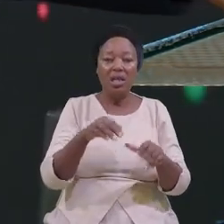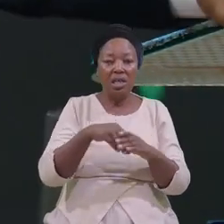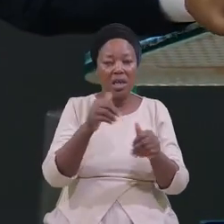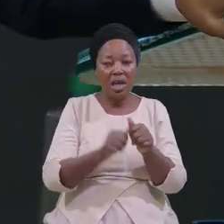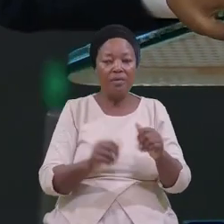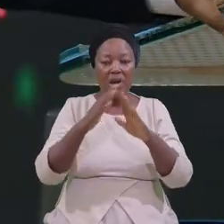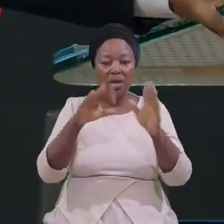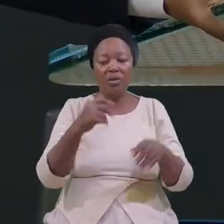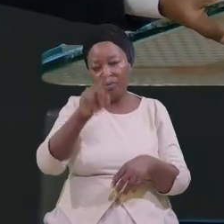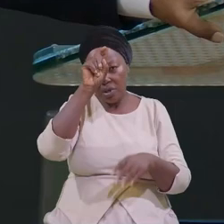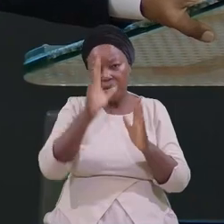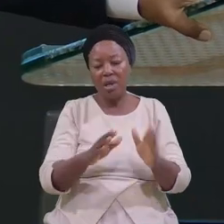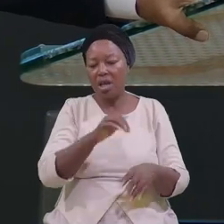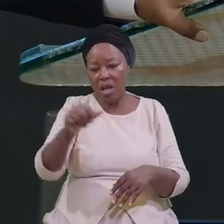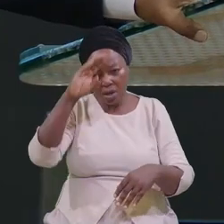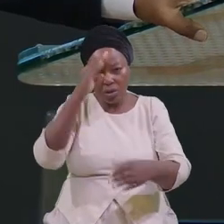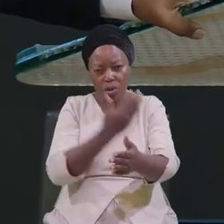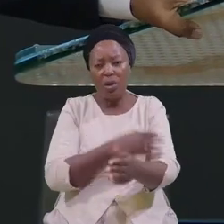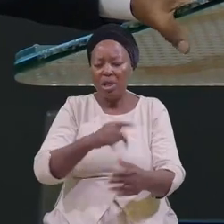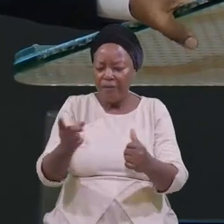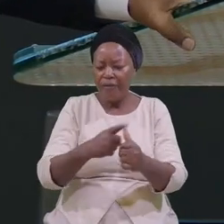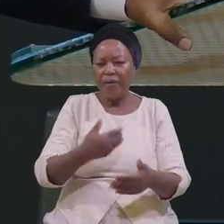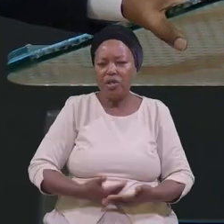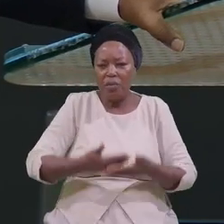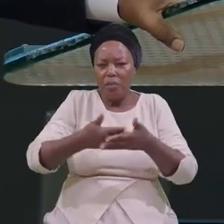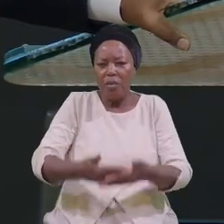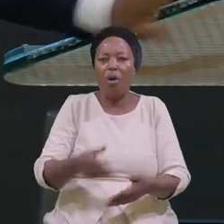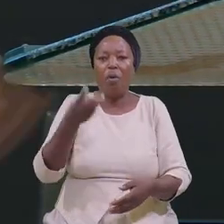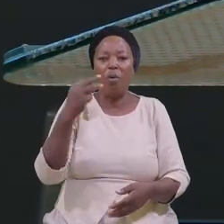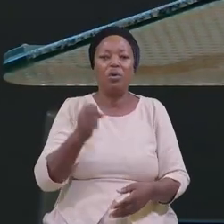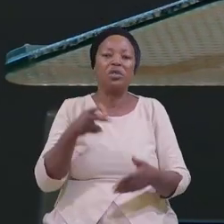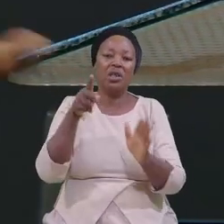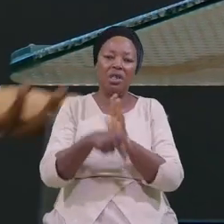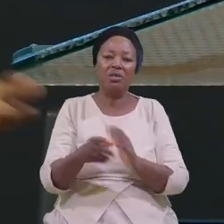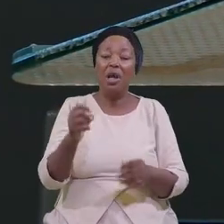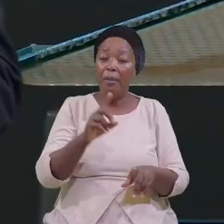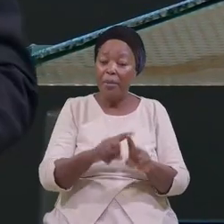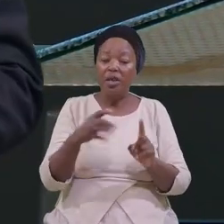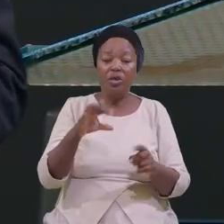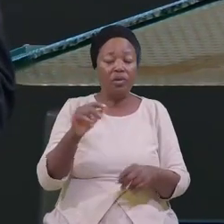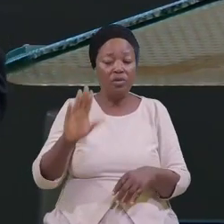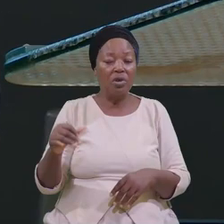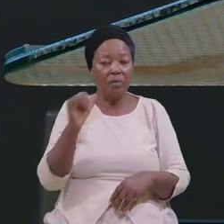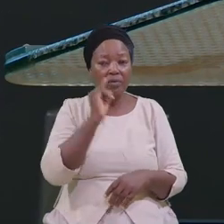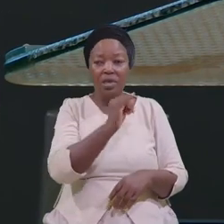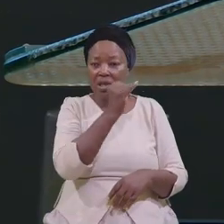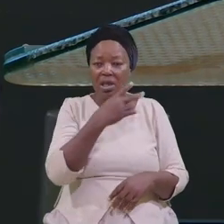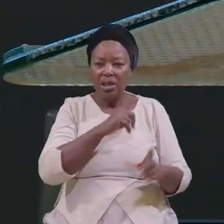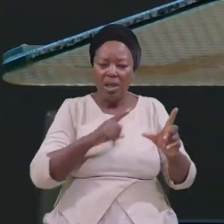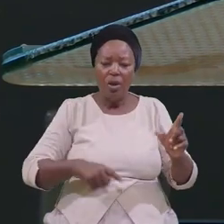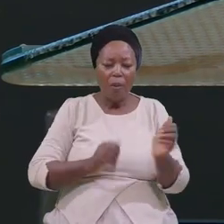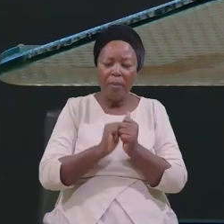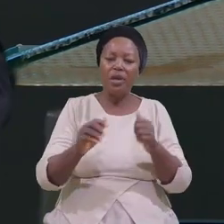Egyptians, his son, the firstborn, was killed. But of the children of Israel, the Lord